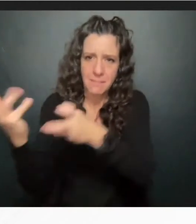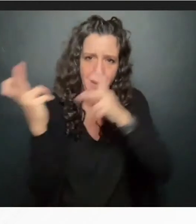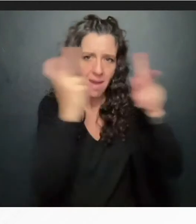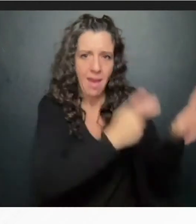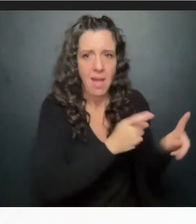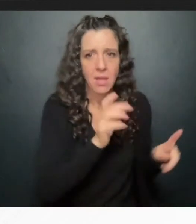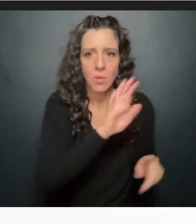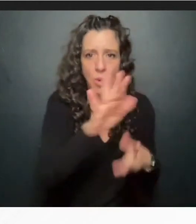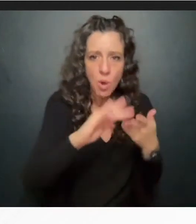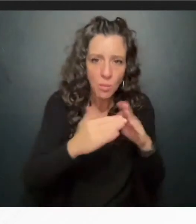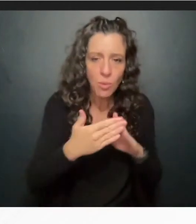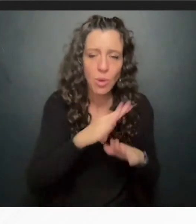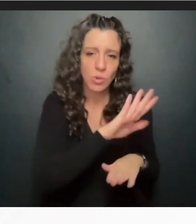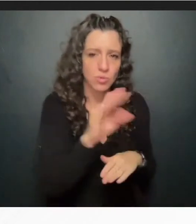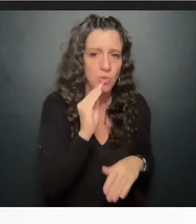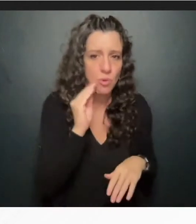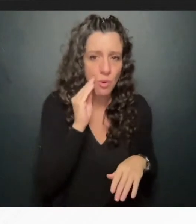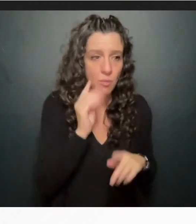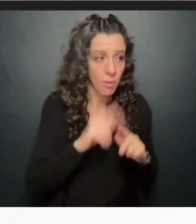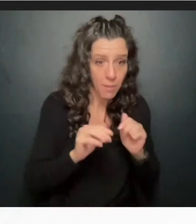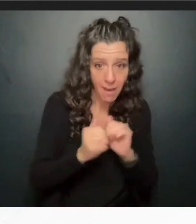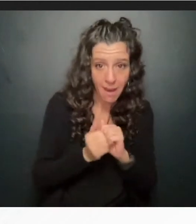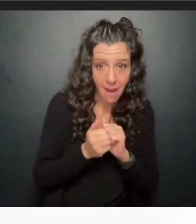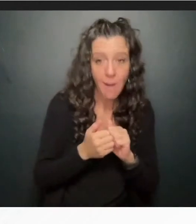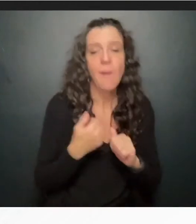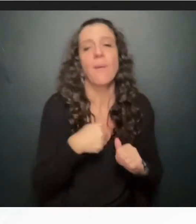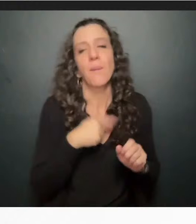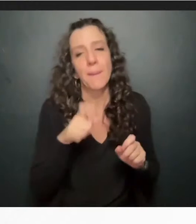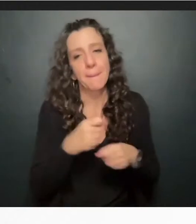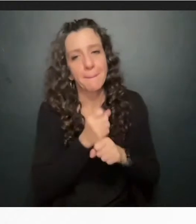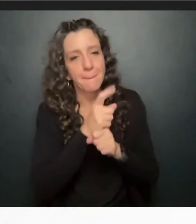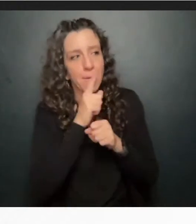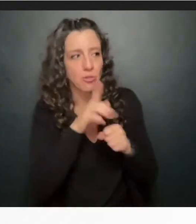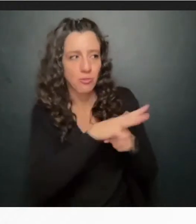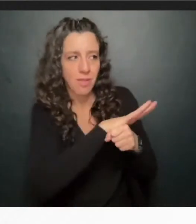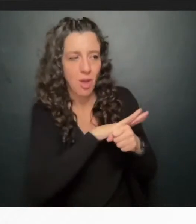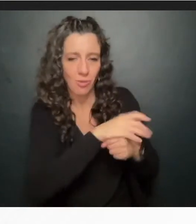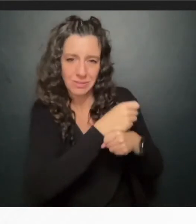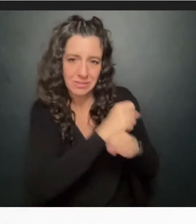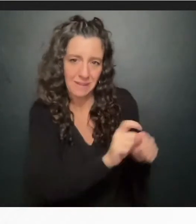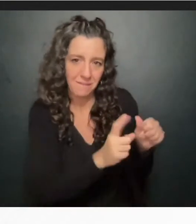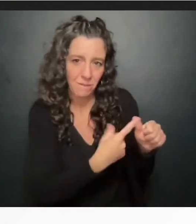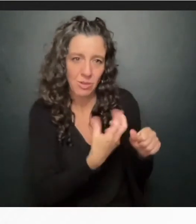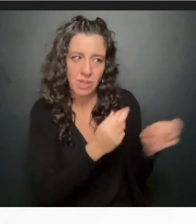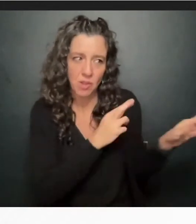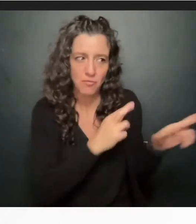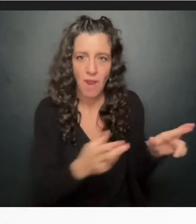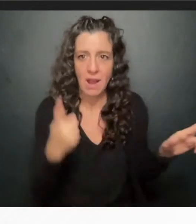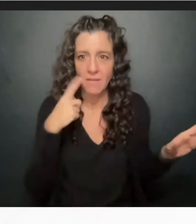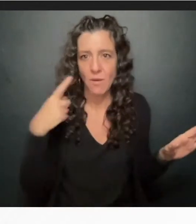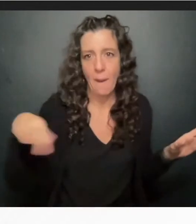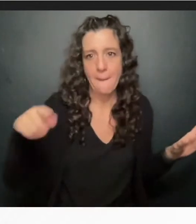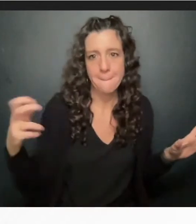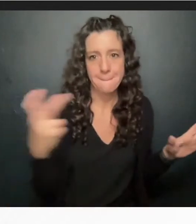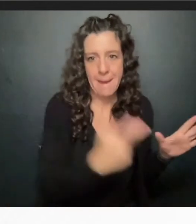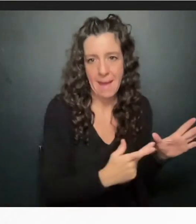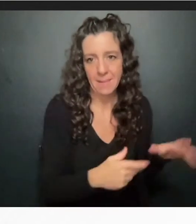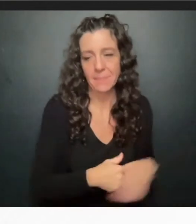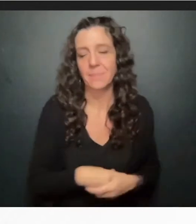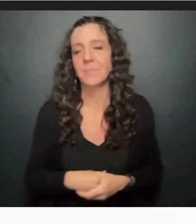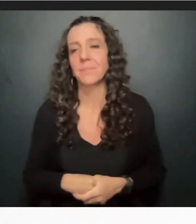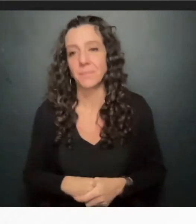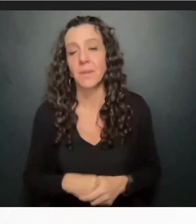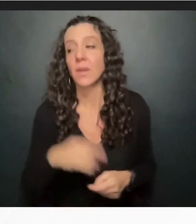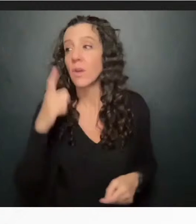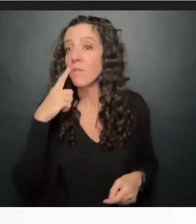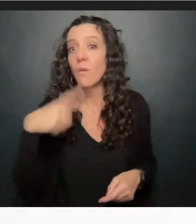your homes. But to do that, we have to make sure the area is safe and ready to go. For the folks that have